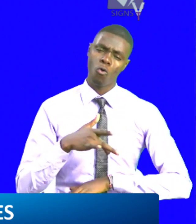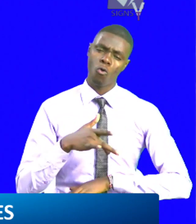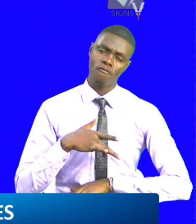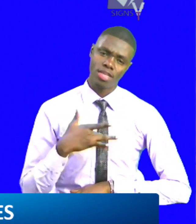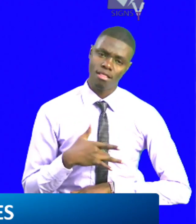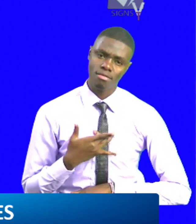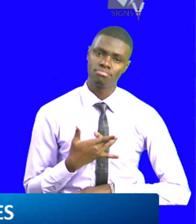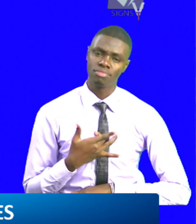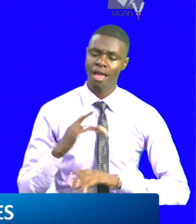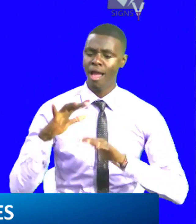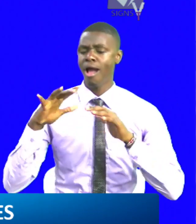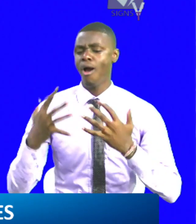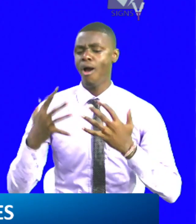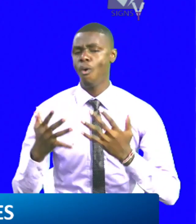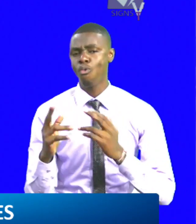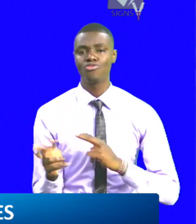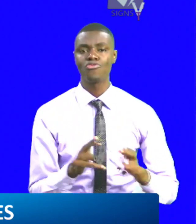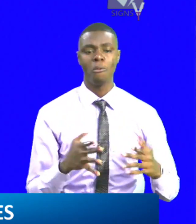tuliamua